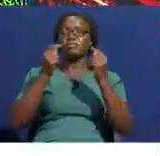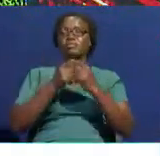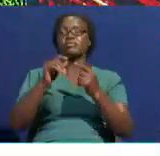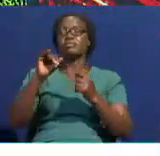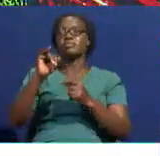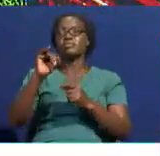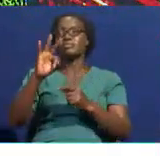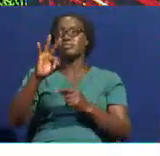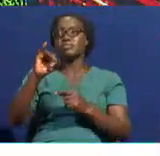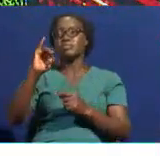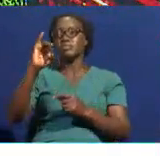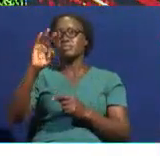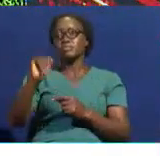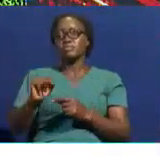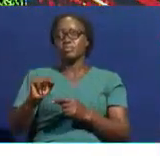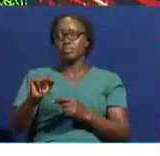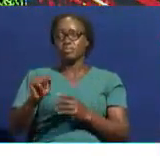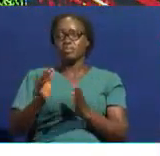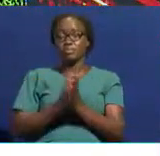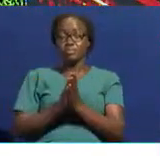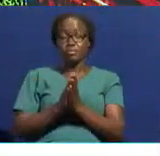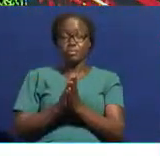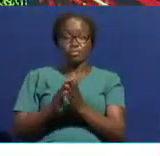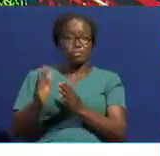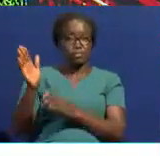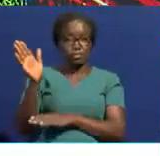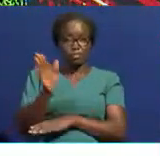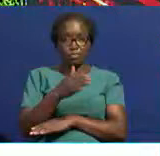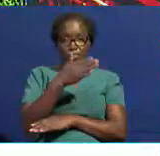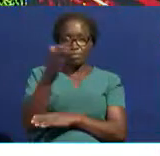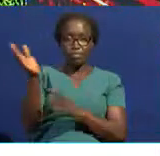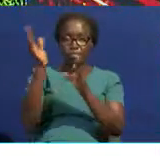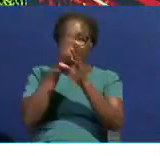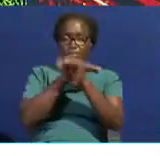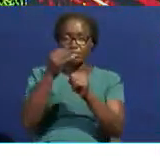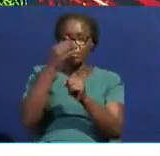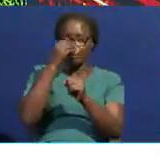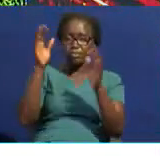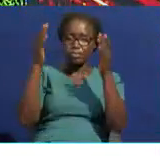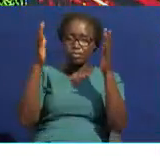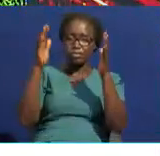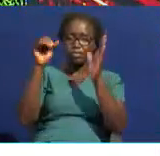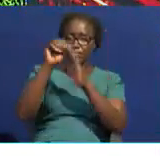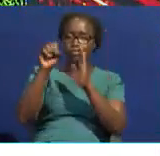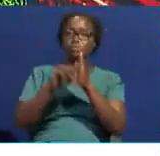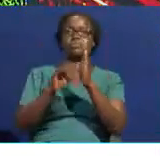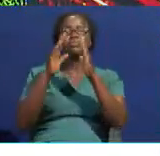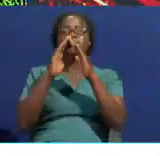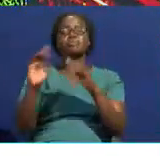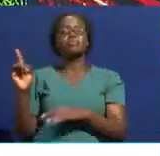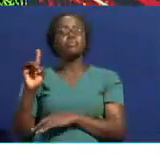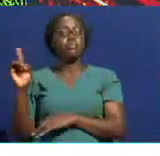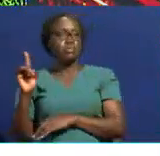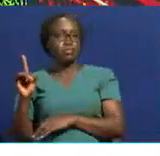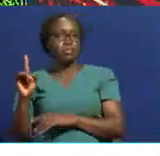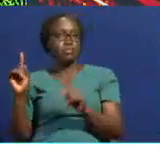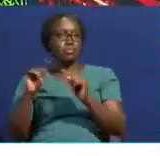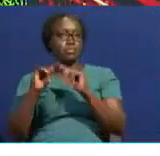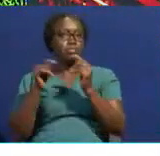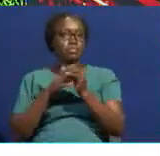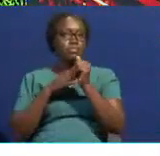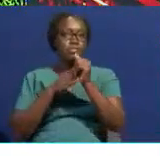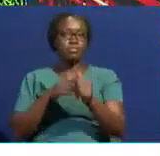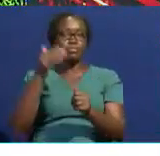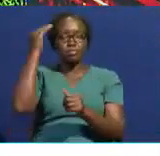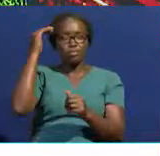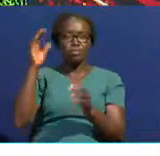U17 Women's World Cup was flagged off today by President William Ruto in a ceremony held at the State House, Nairobi. The team was led by